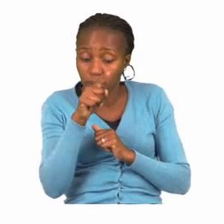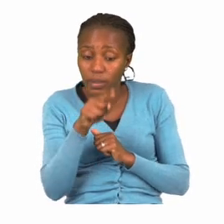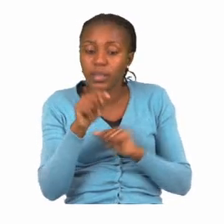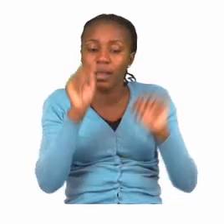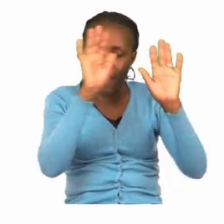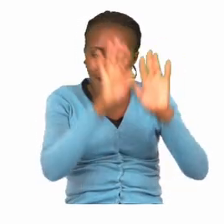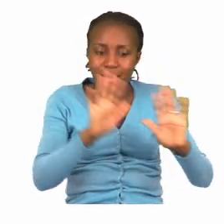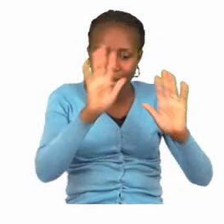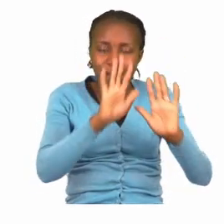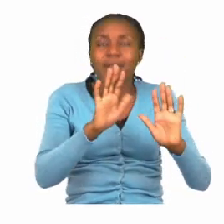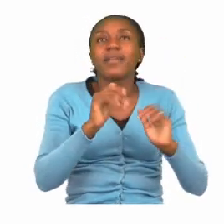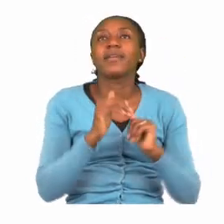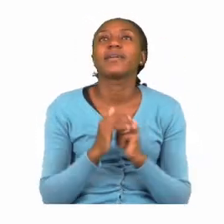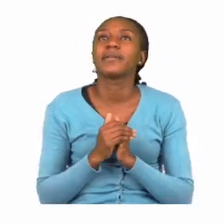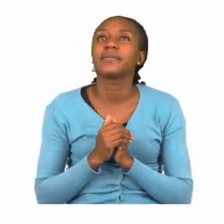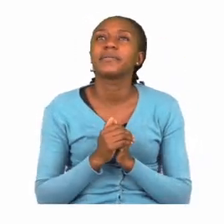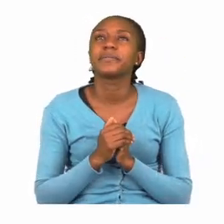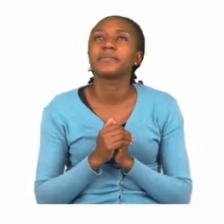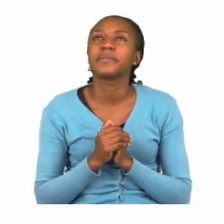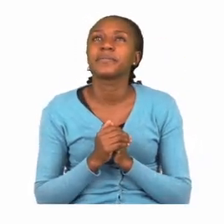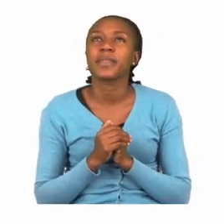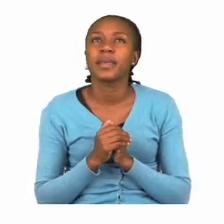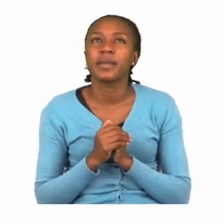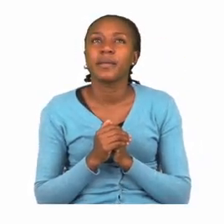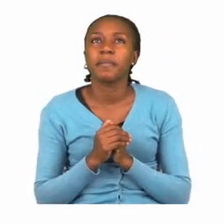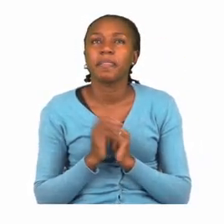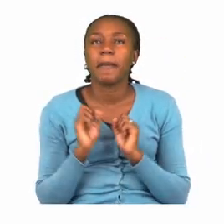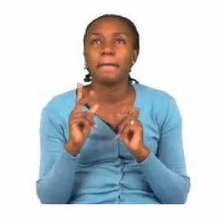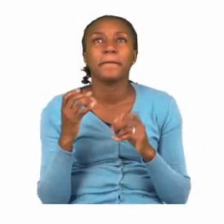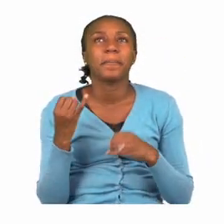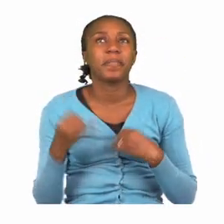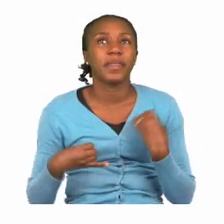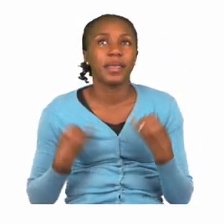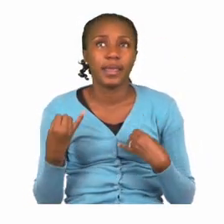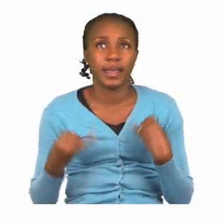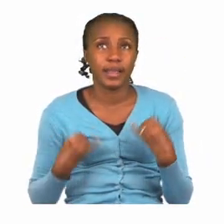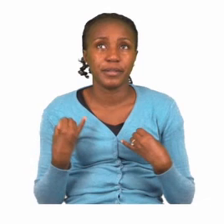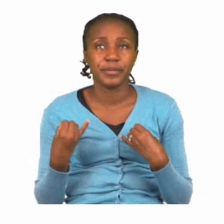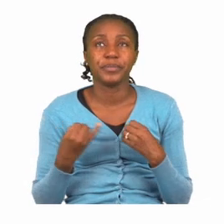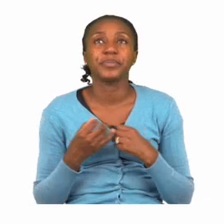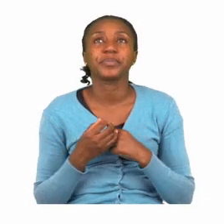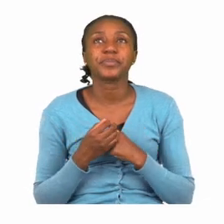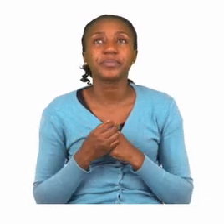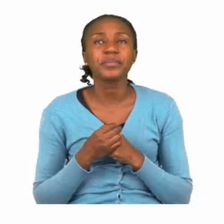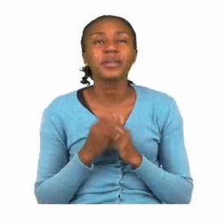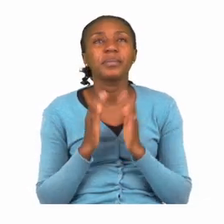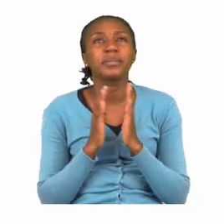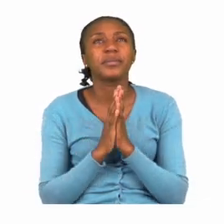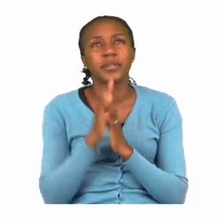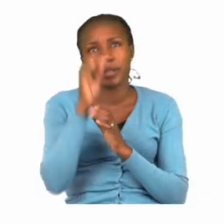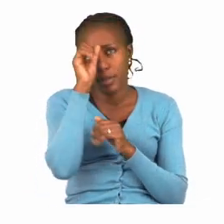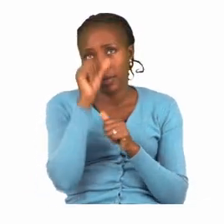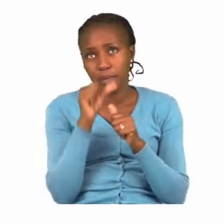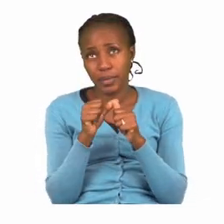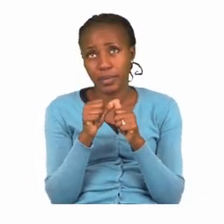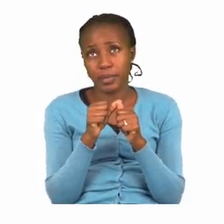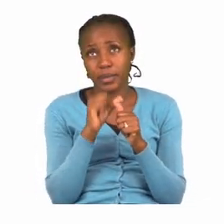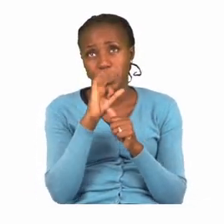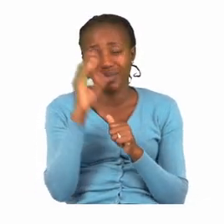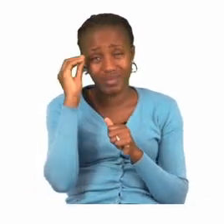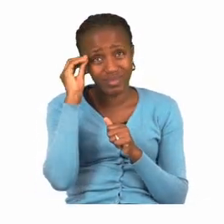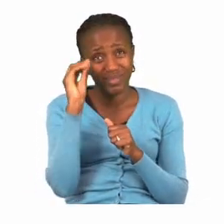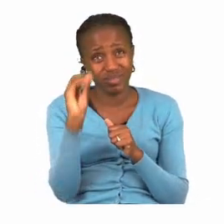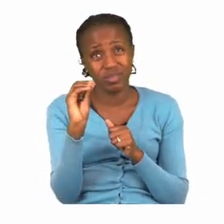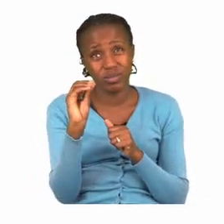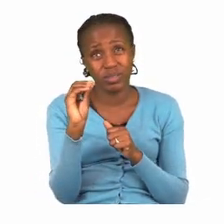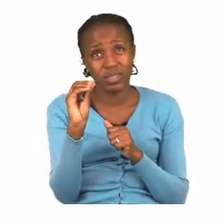one. Okay, have fun, boys and girls. Remember, if you are not sure of